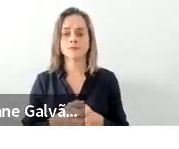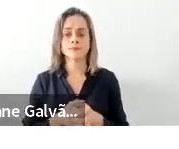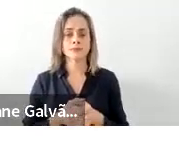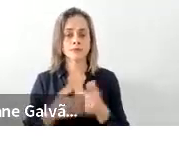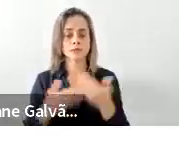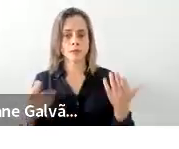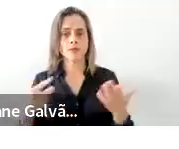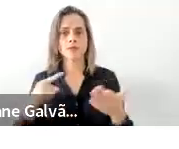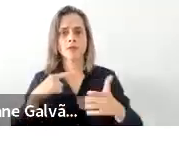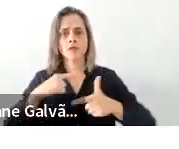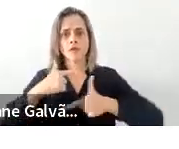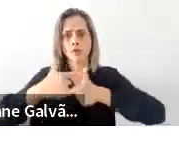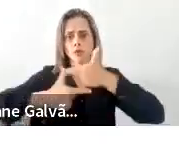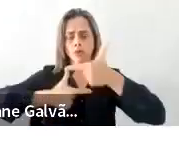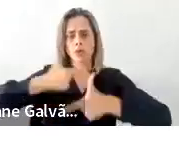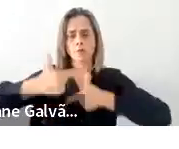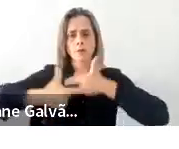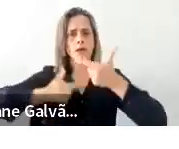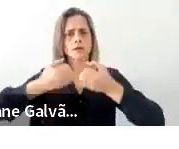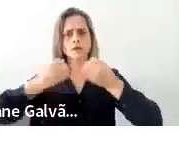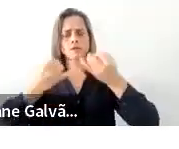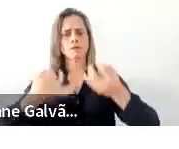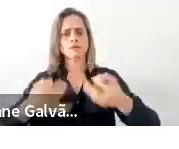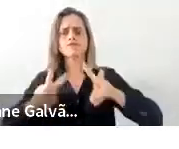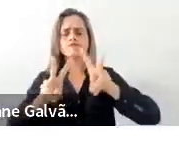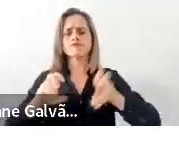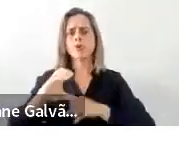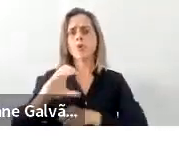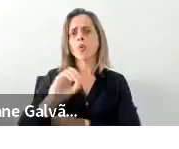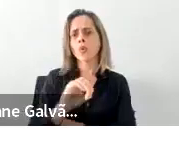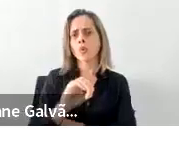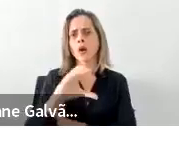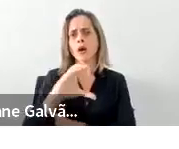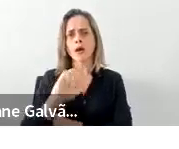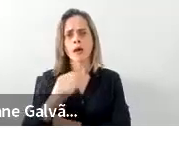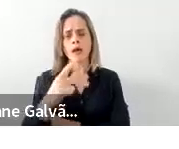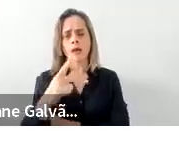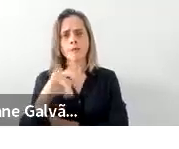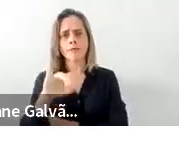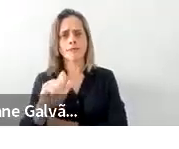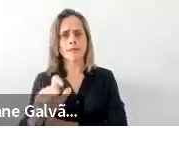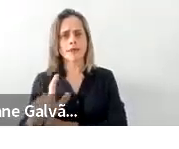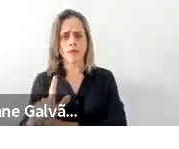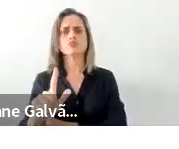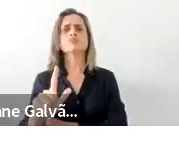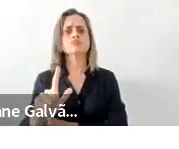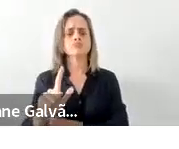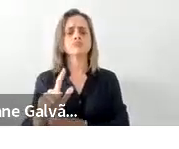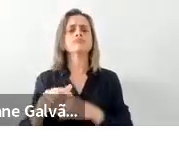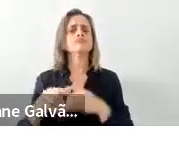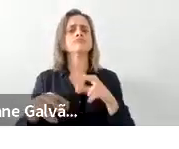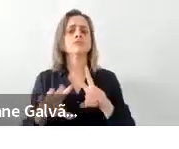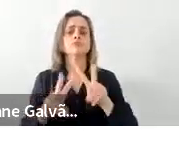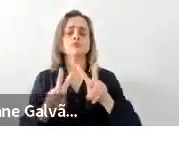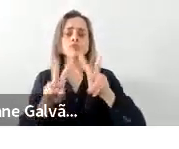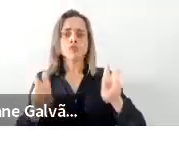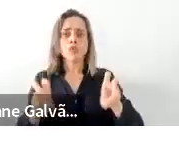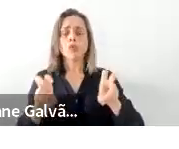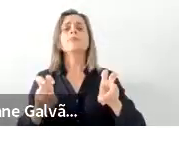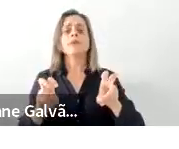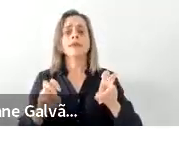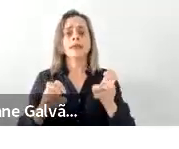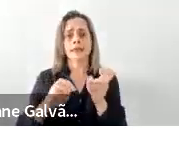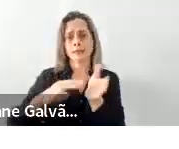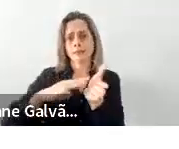attempted to contribute to such a methodological advance in terms of developing a